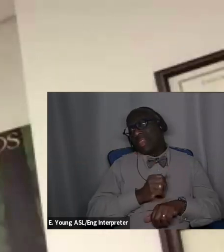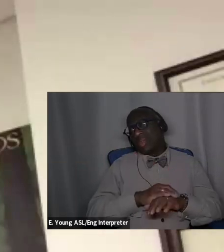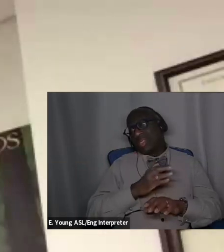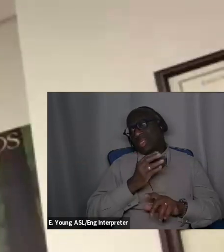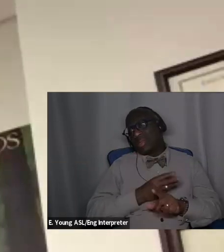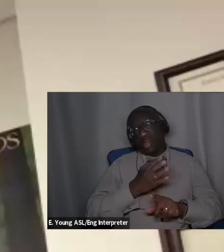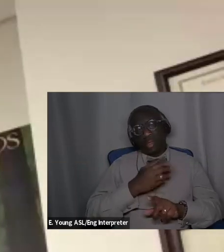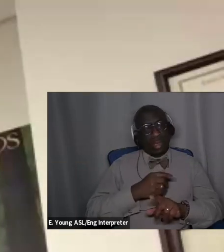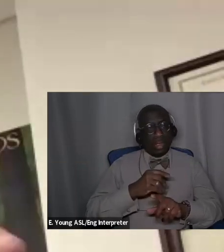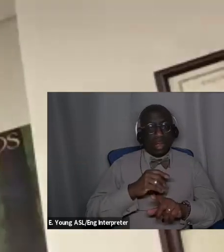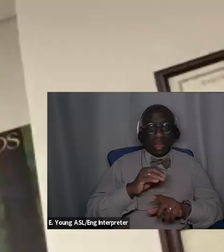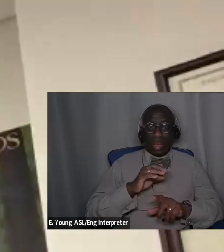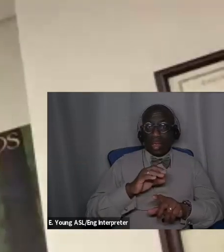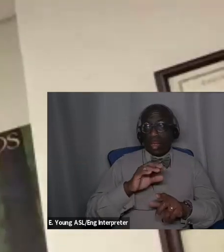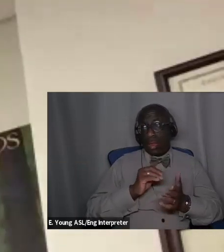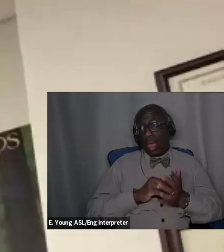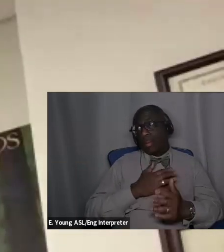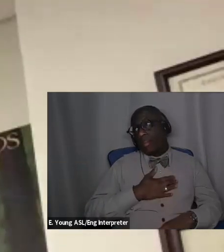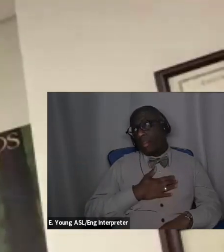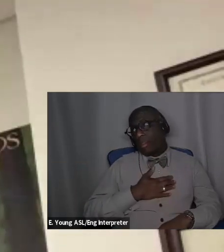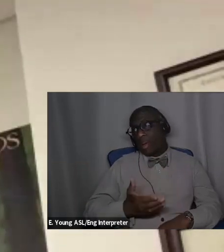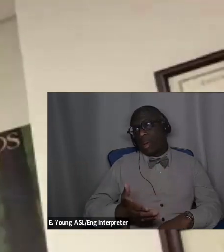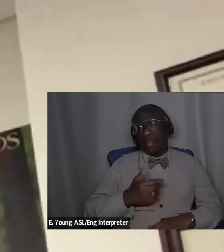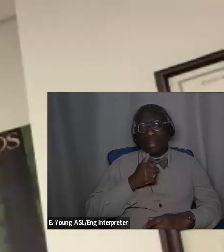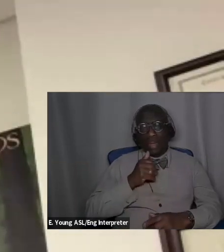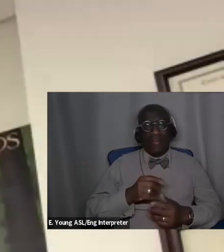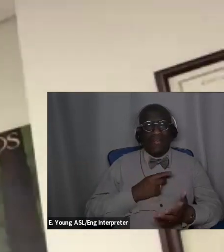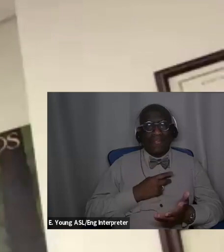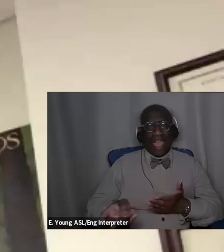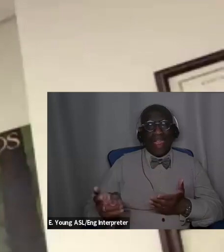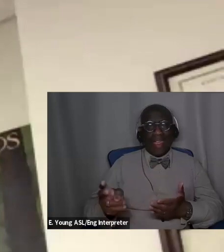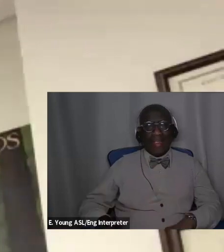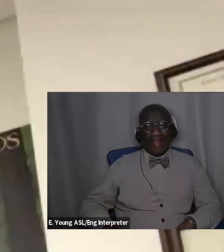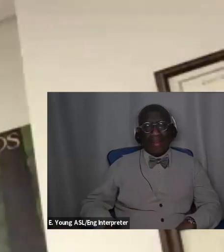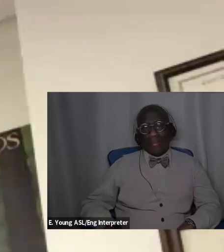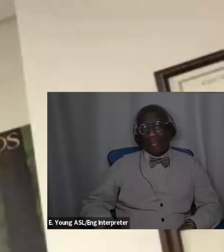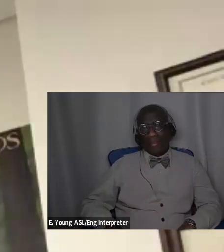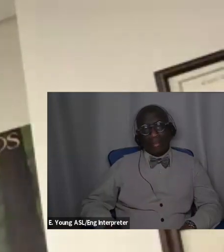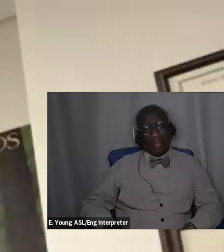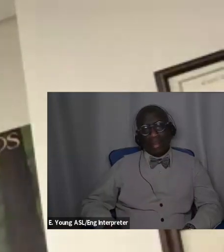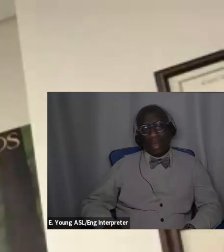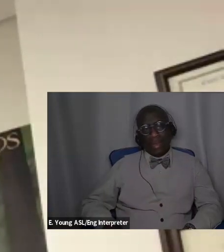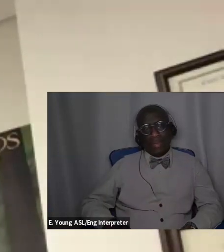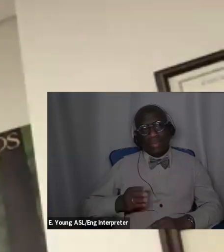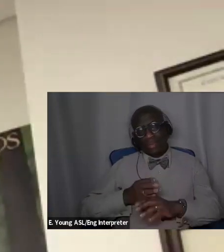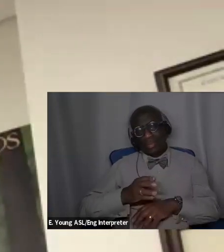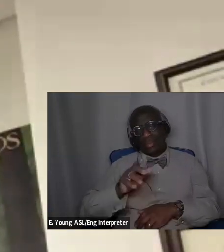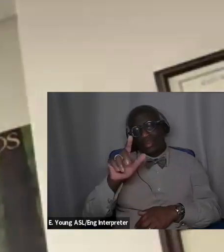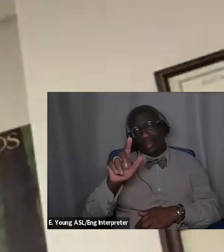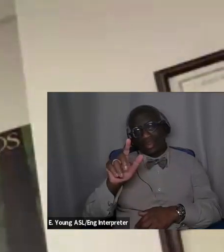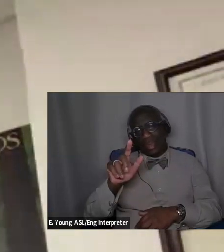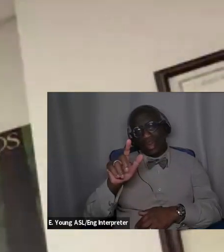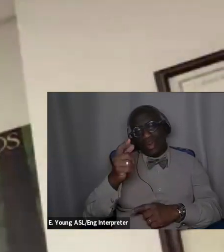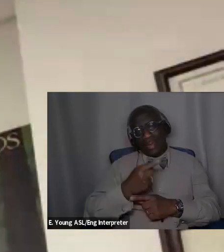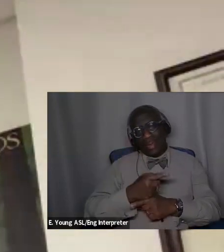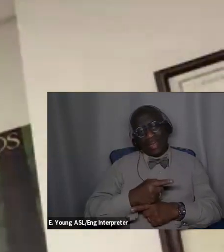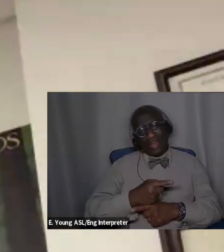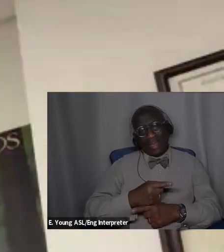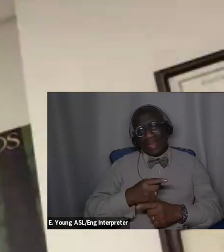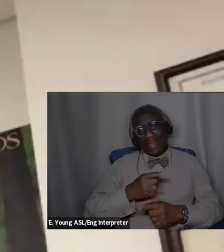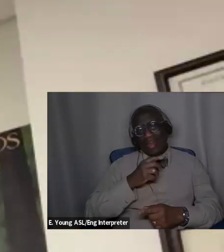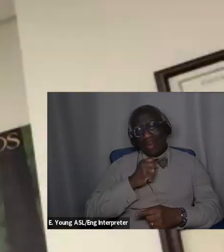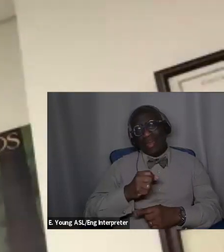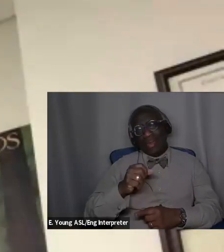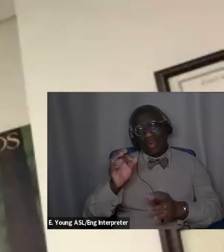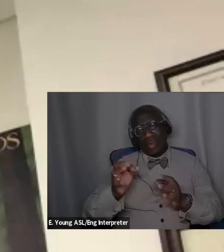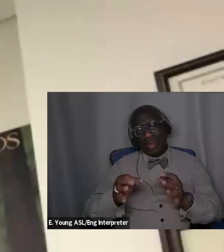nice, they'll do it, but it won't work because it's already more than, the examination is already more than 21 days old. The court will